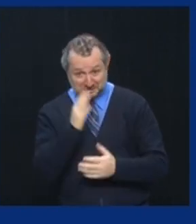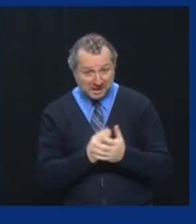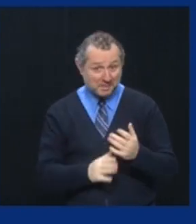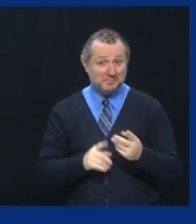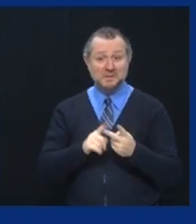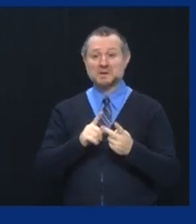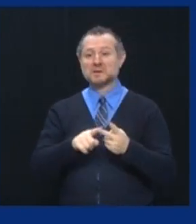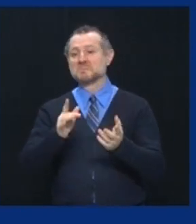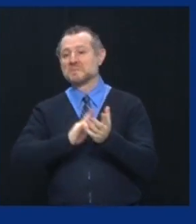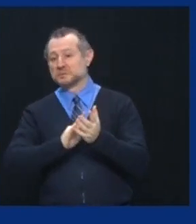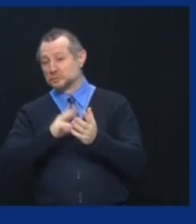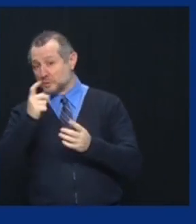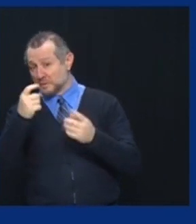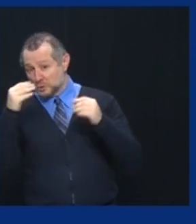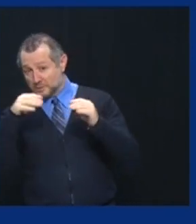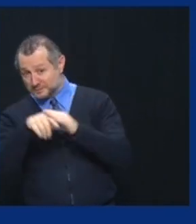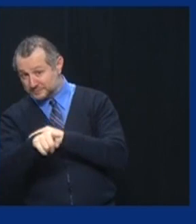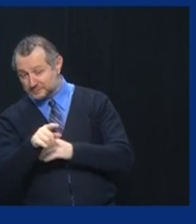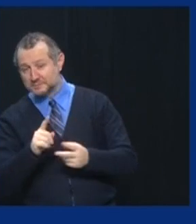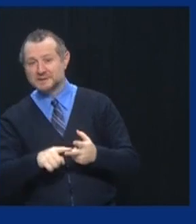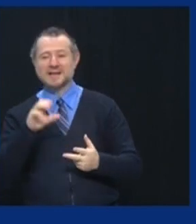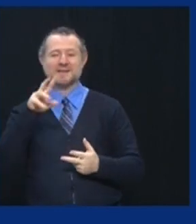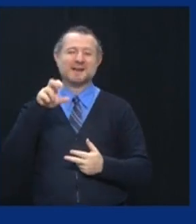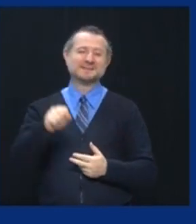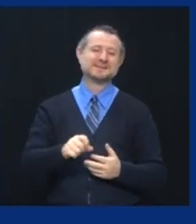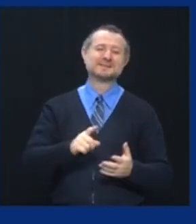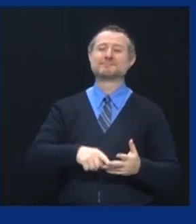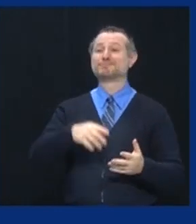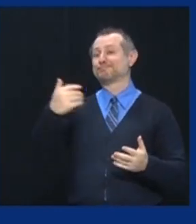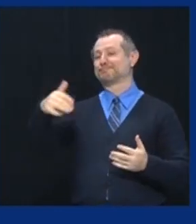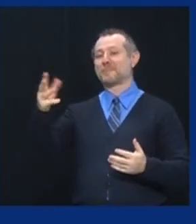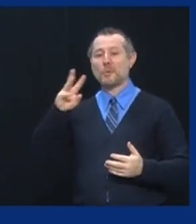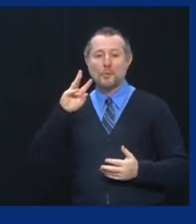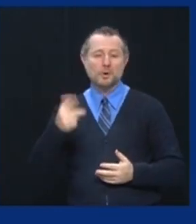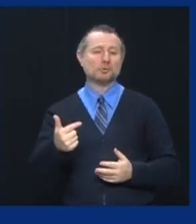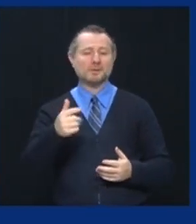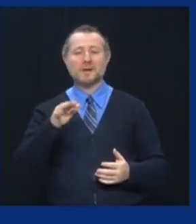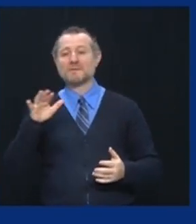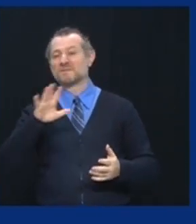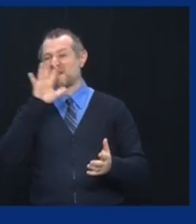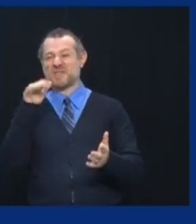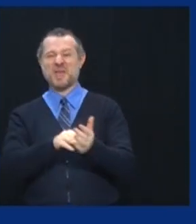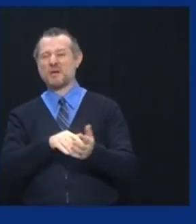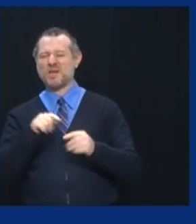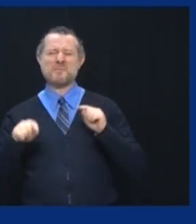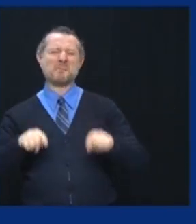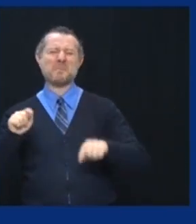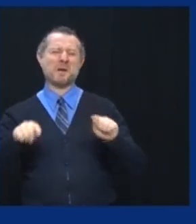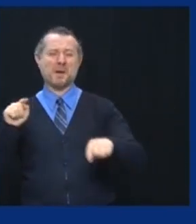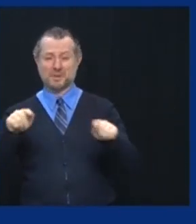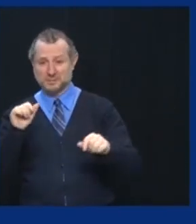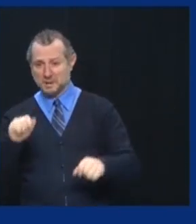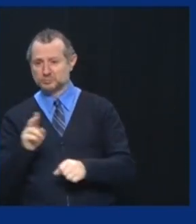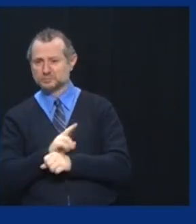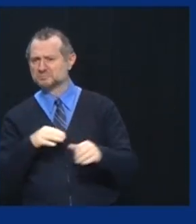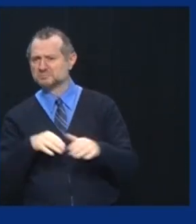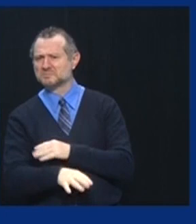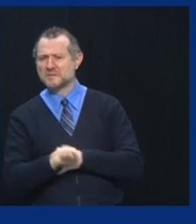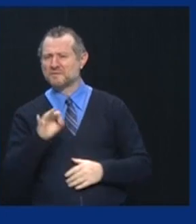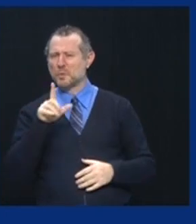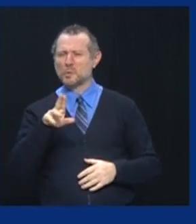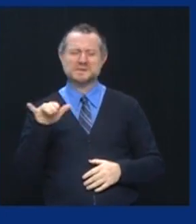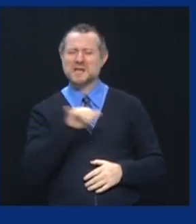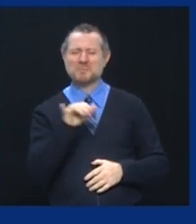pharmacies, 5,000 pharmacies in the state, just the way you do a flu vaccine, will be